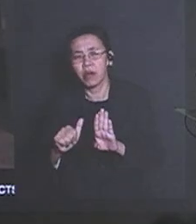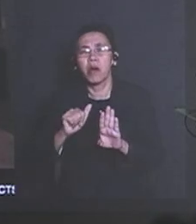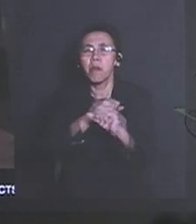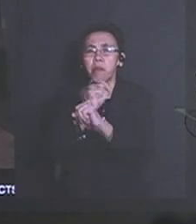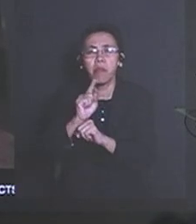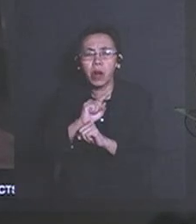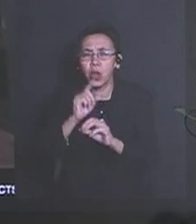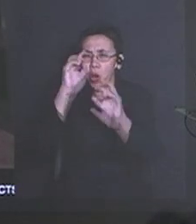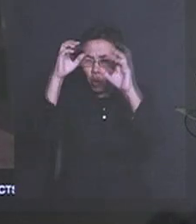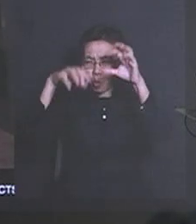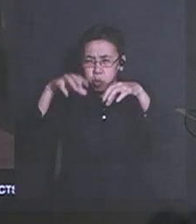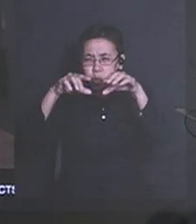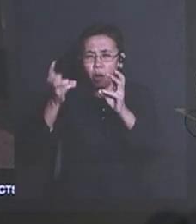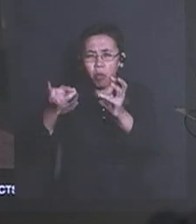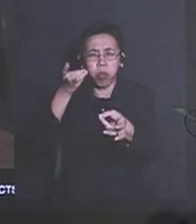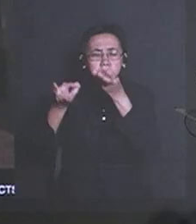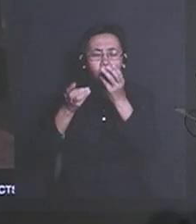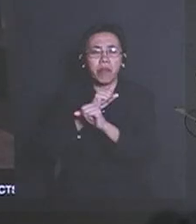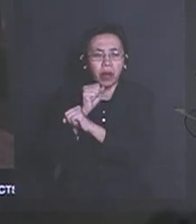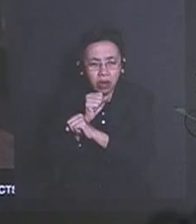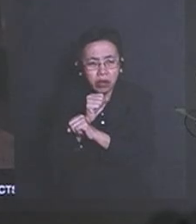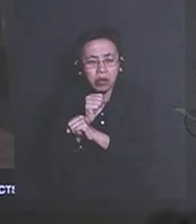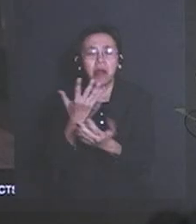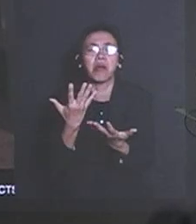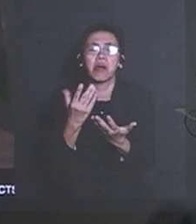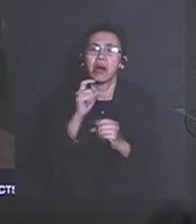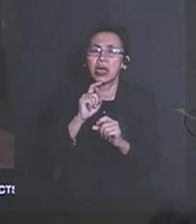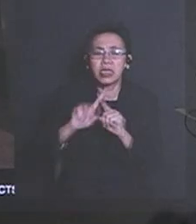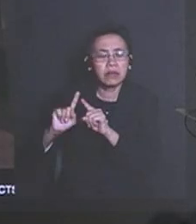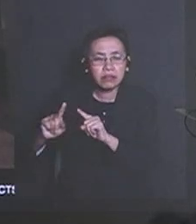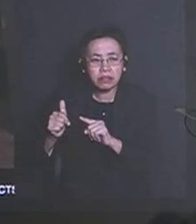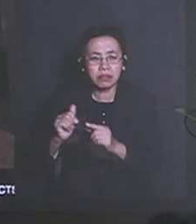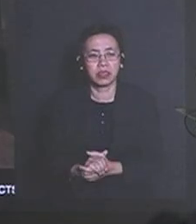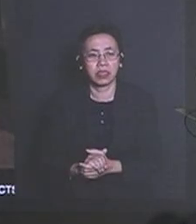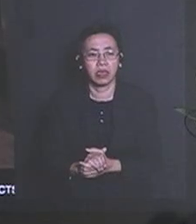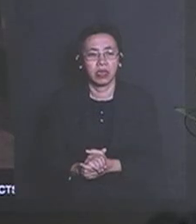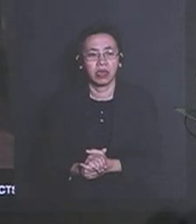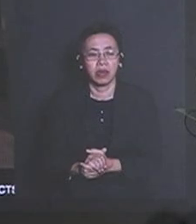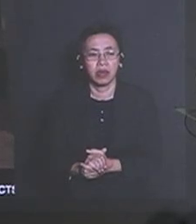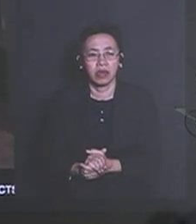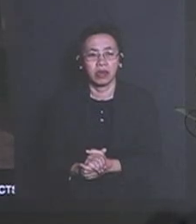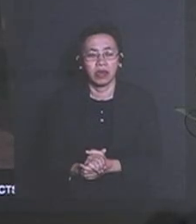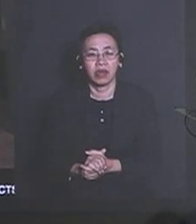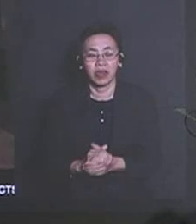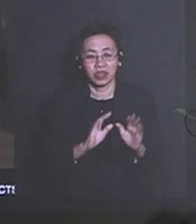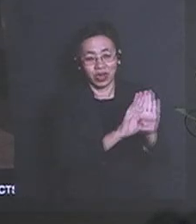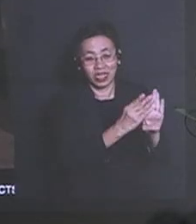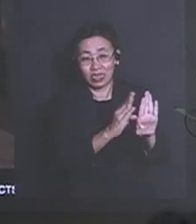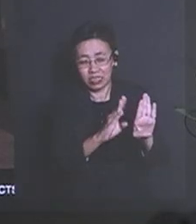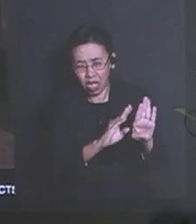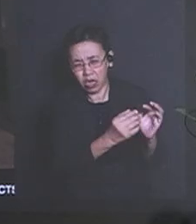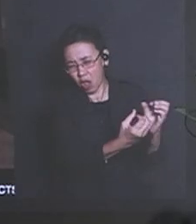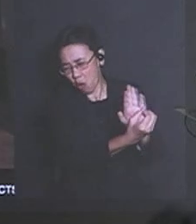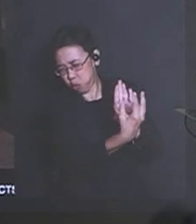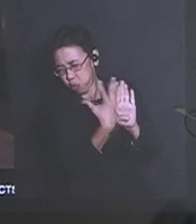We had reduced the size of the skylight to control the heat coming into the classroom. We also had changed the roof materials which